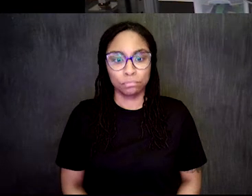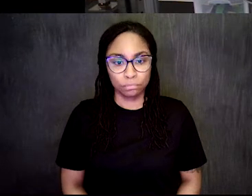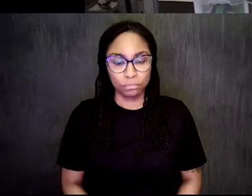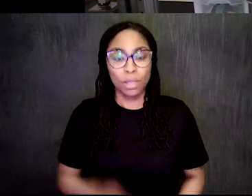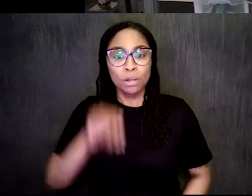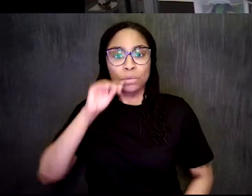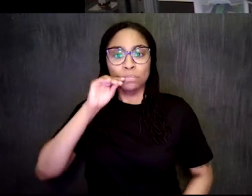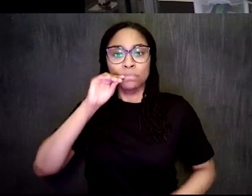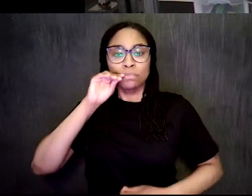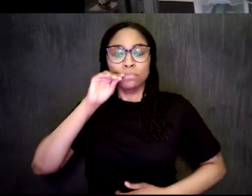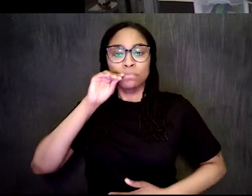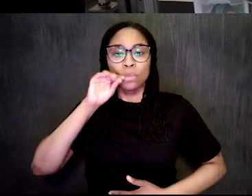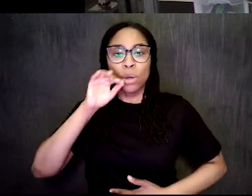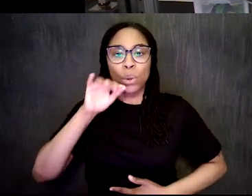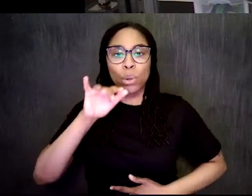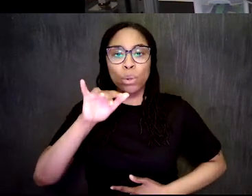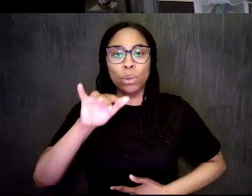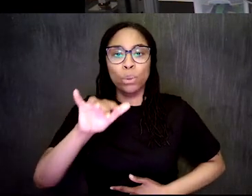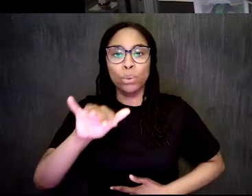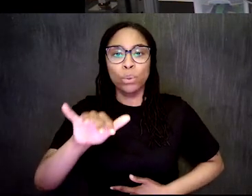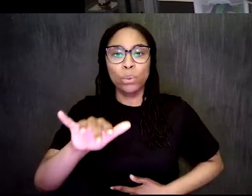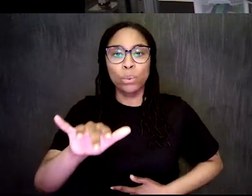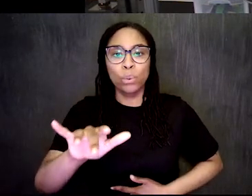and out. Long exhale.